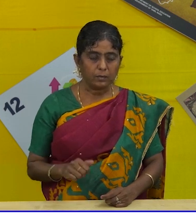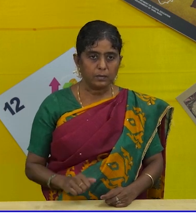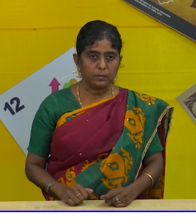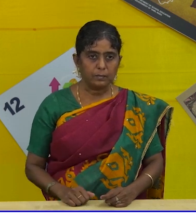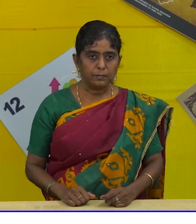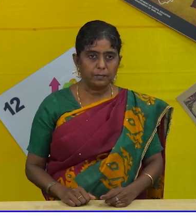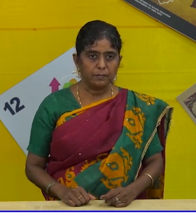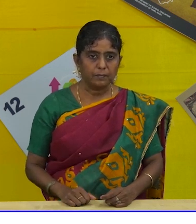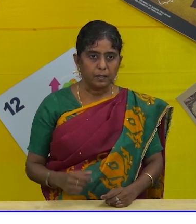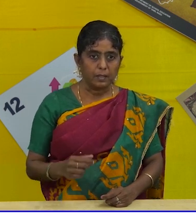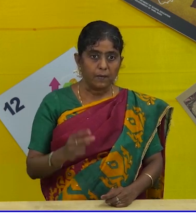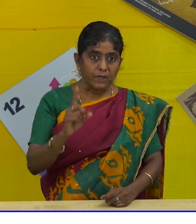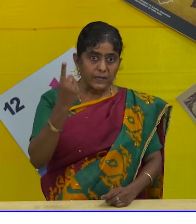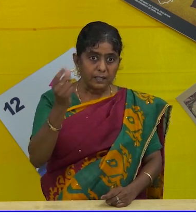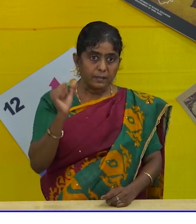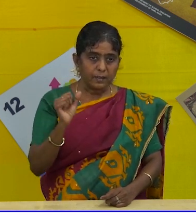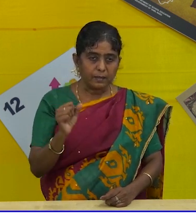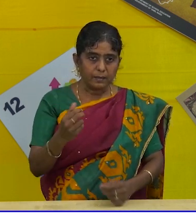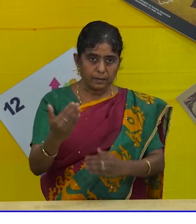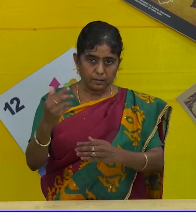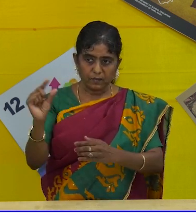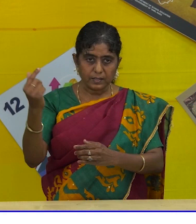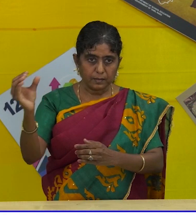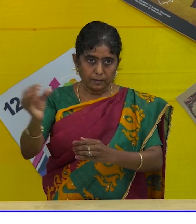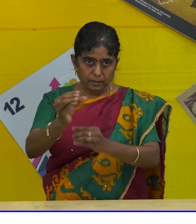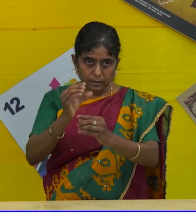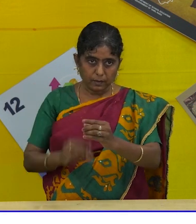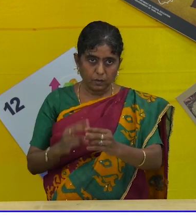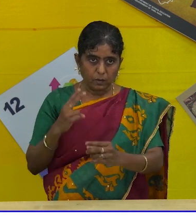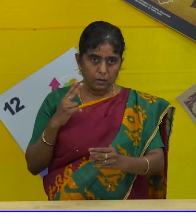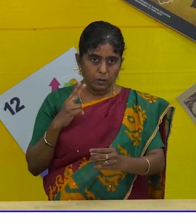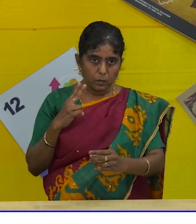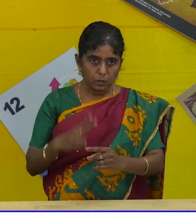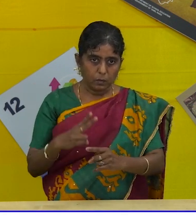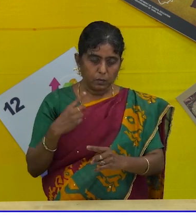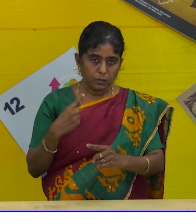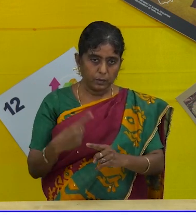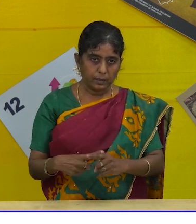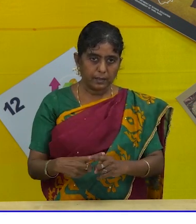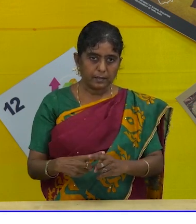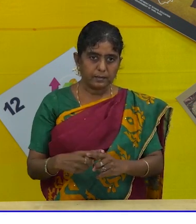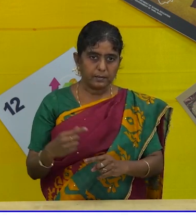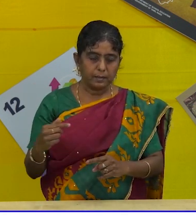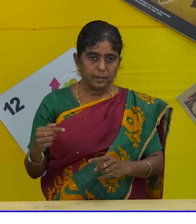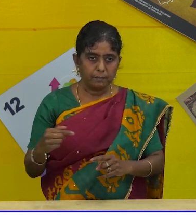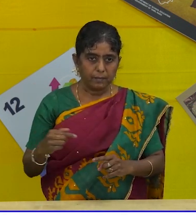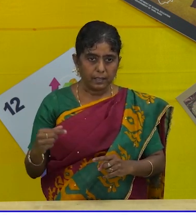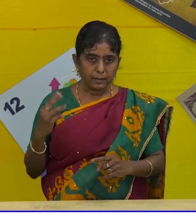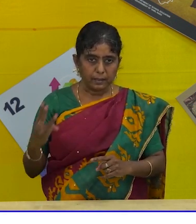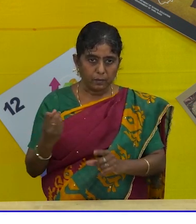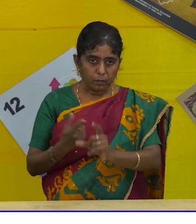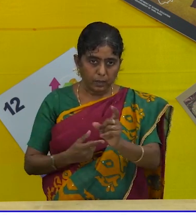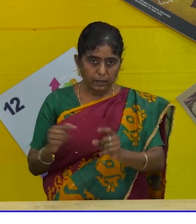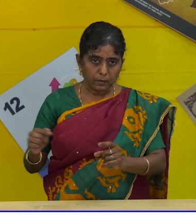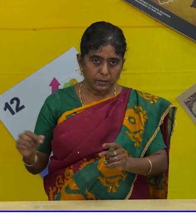Now what you have to do, write the first equation now, below the third equation. So